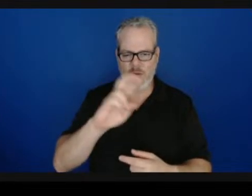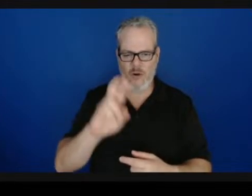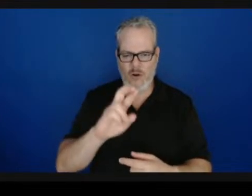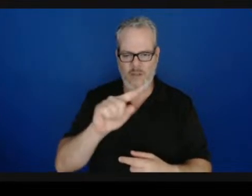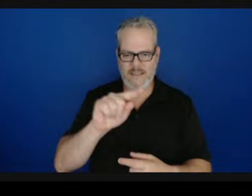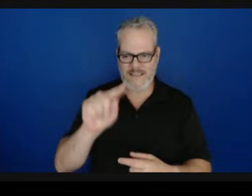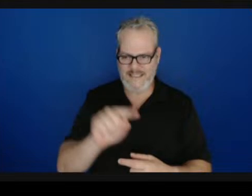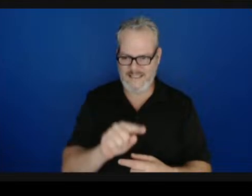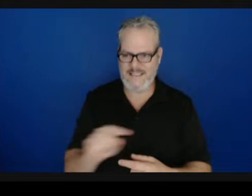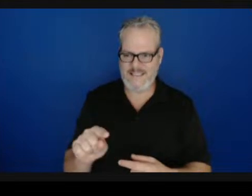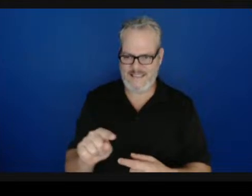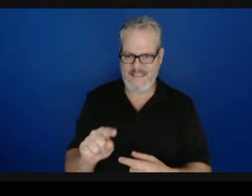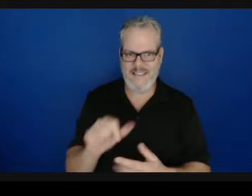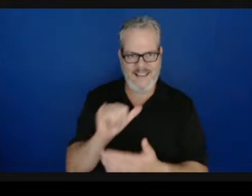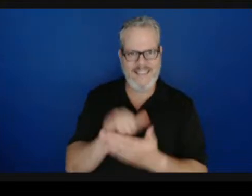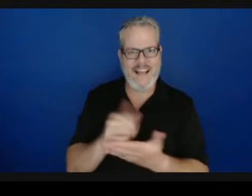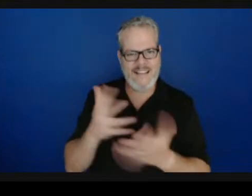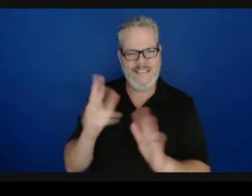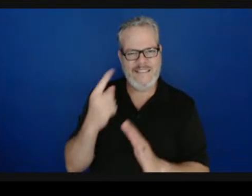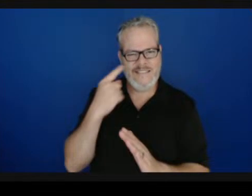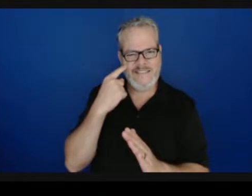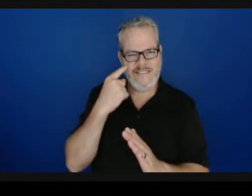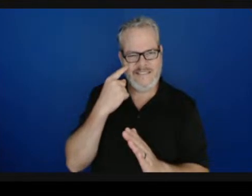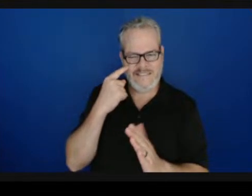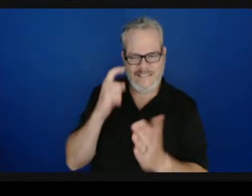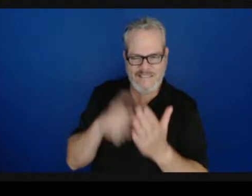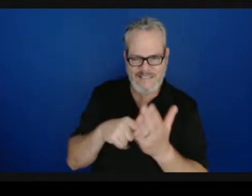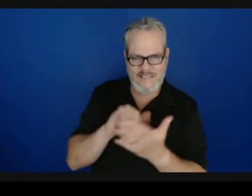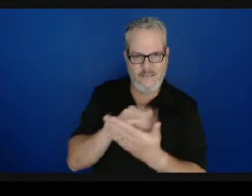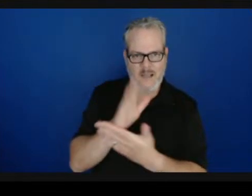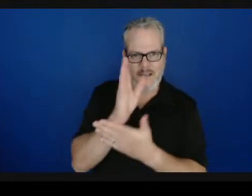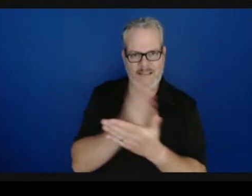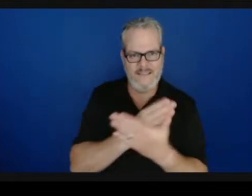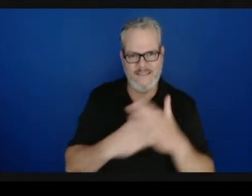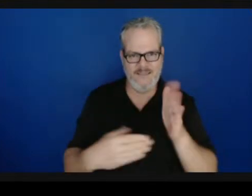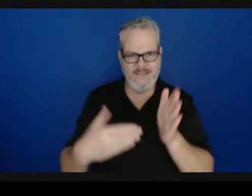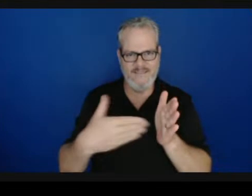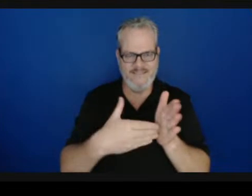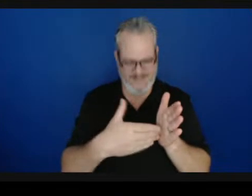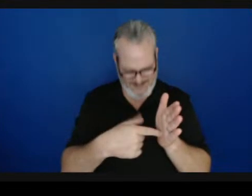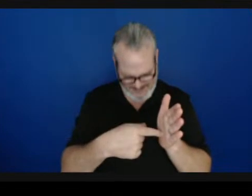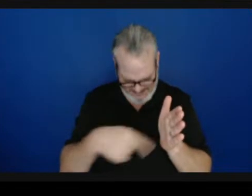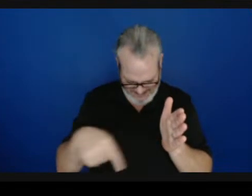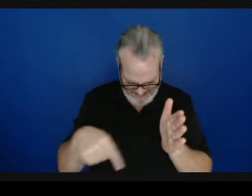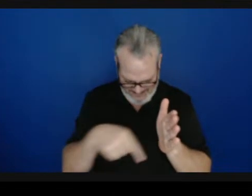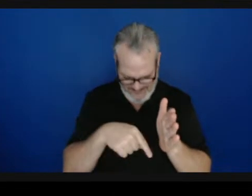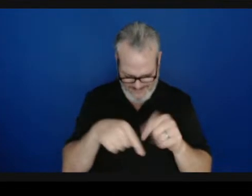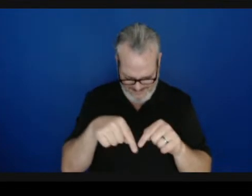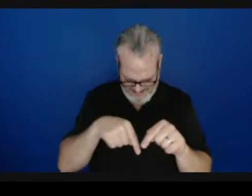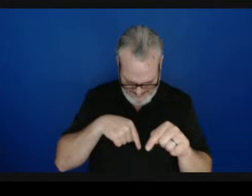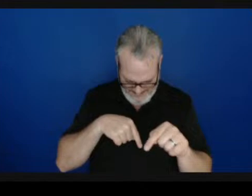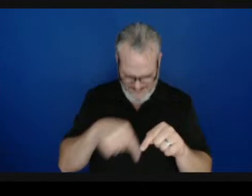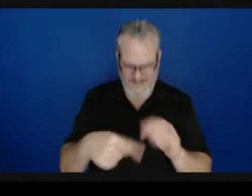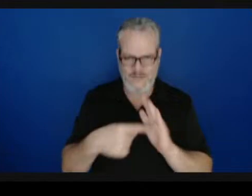guys the cross-section there. And maybe it's both now a little bit again, but it's really showing the evolution of the pressure system within the